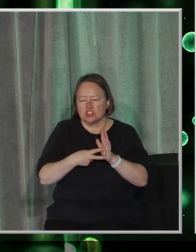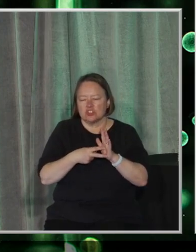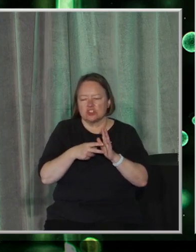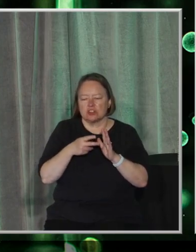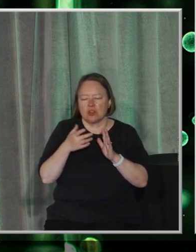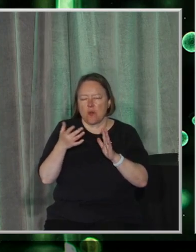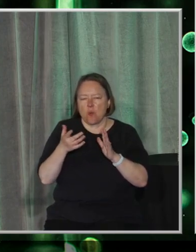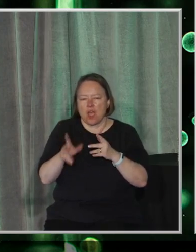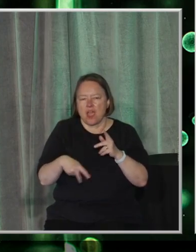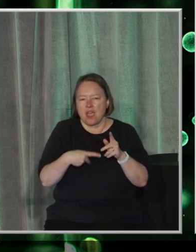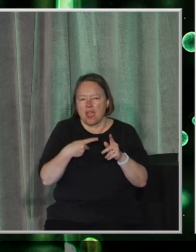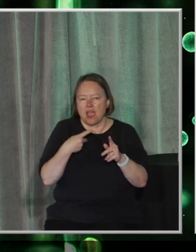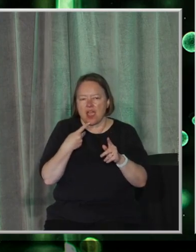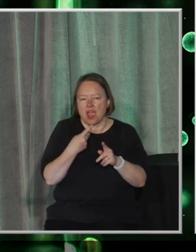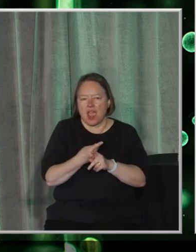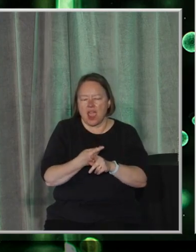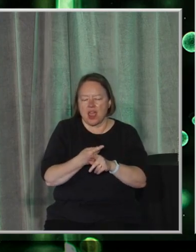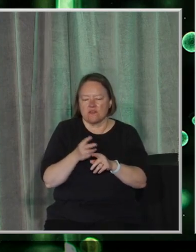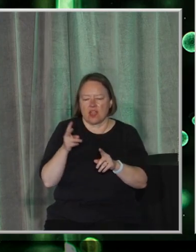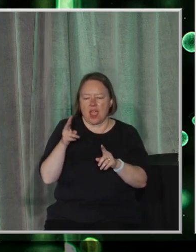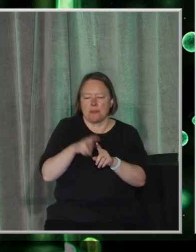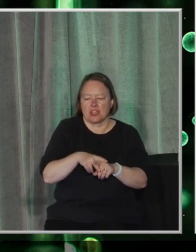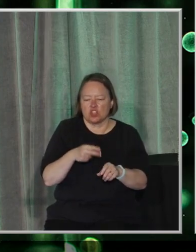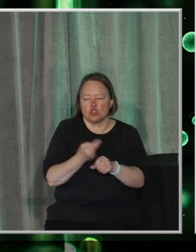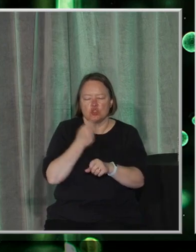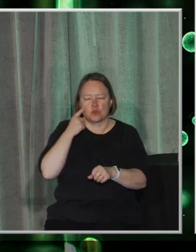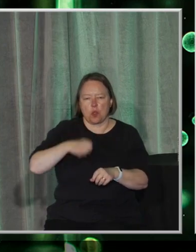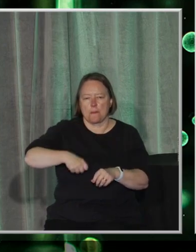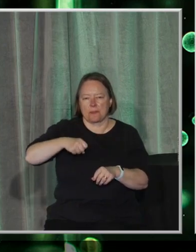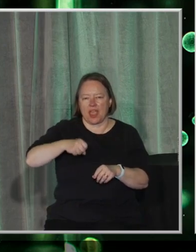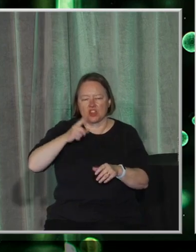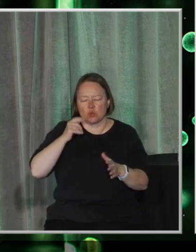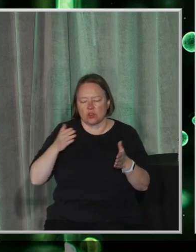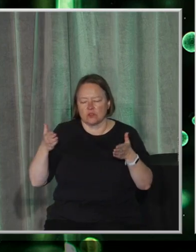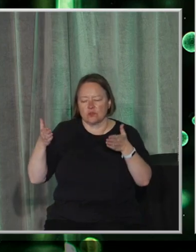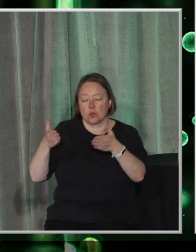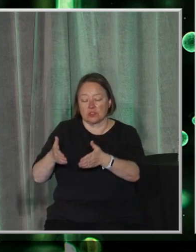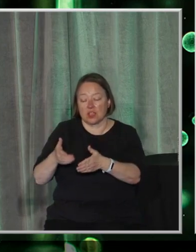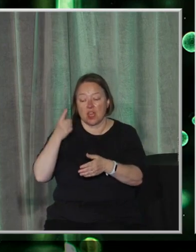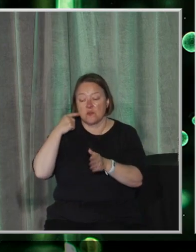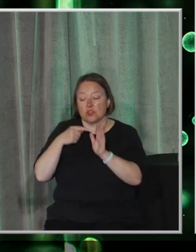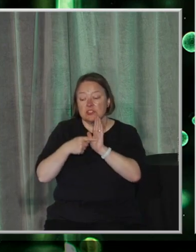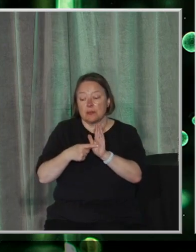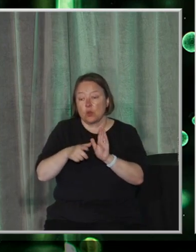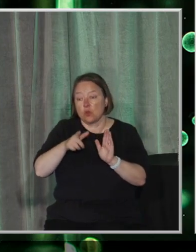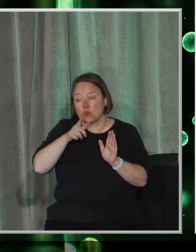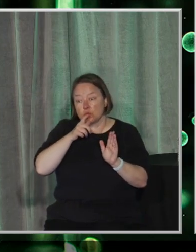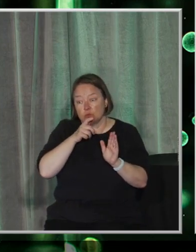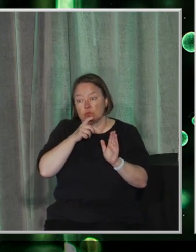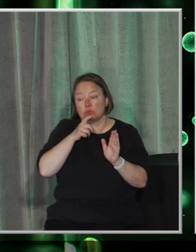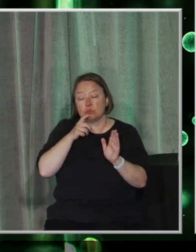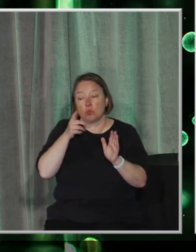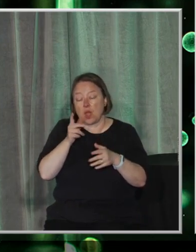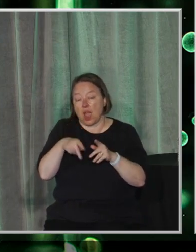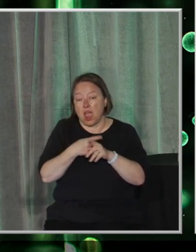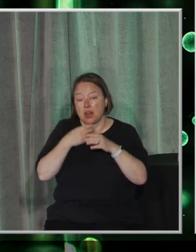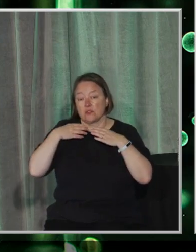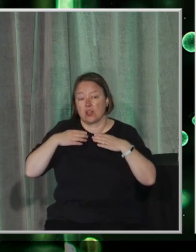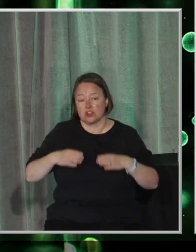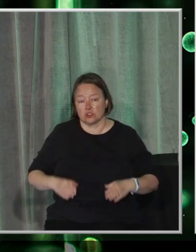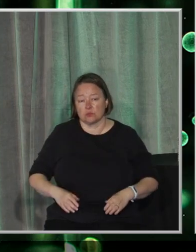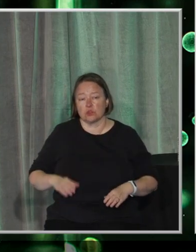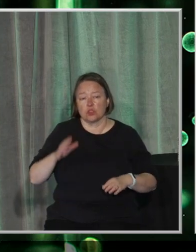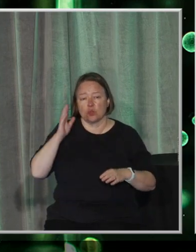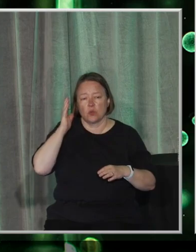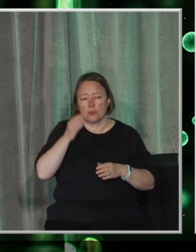what kind of application sphere bags that you're aiming to target. So, for instance, who exactly, what kind of customer segments are going to